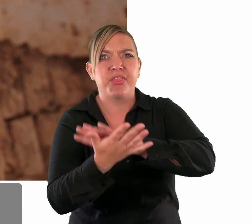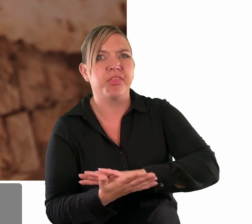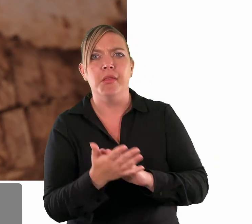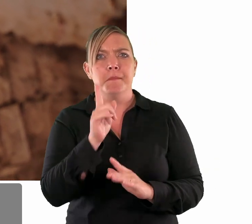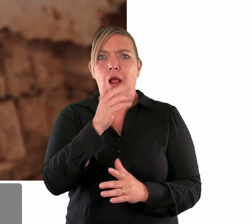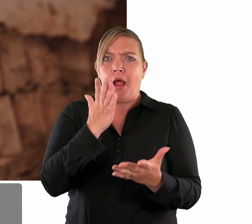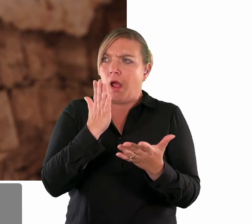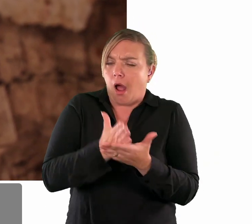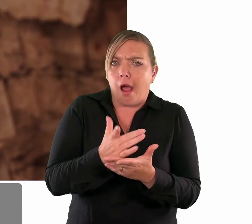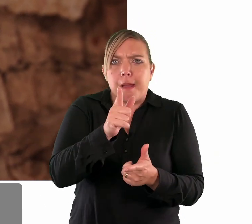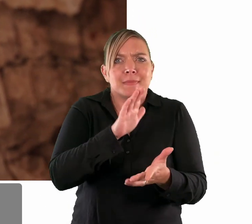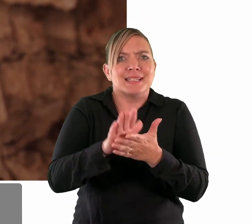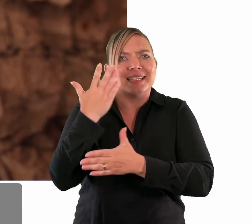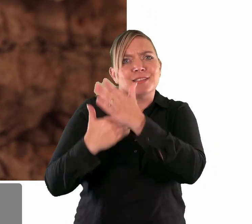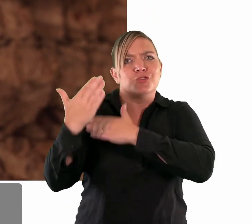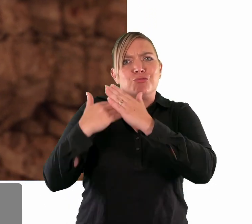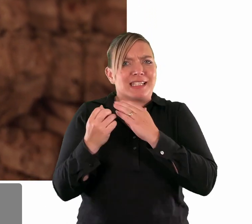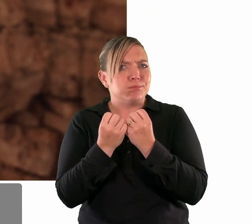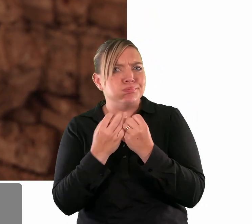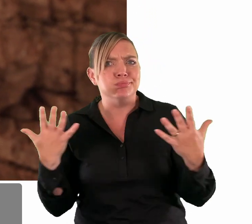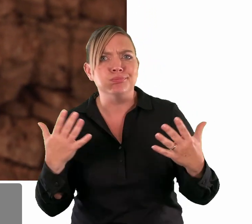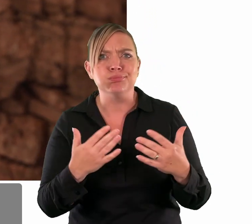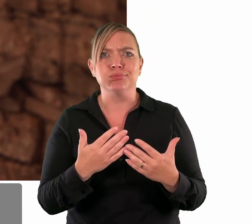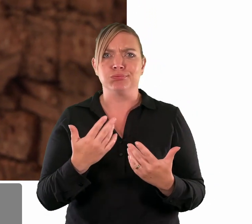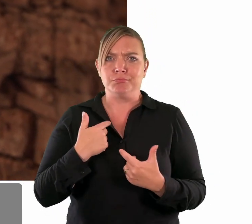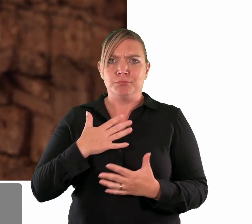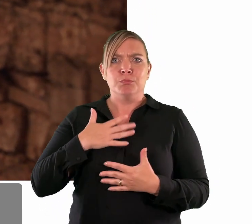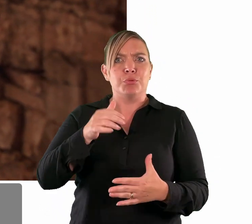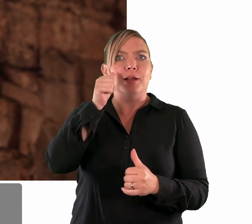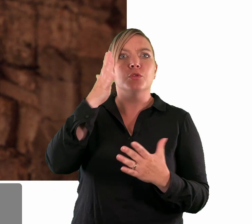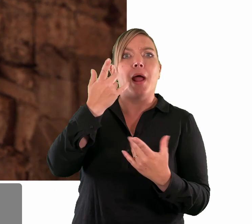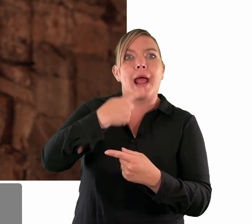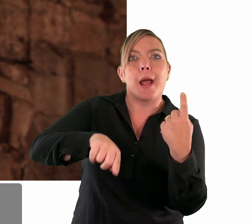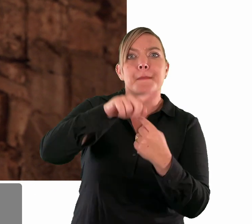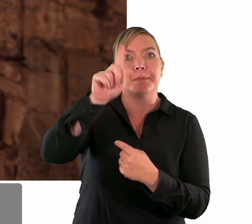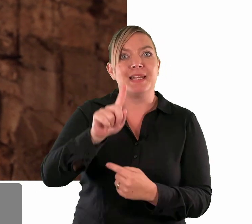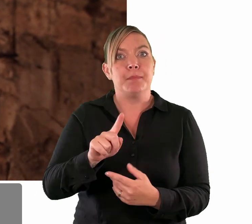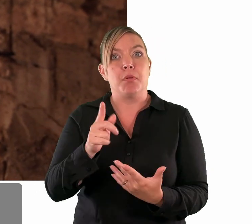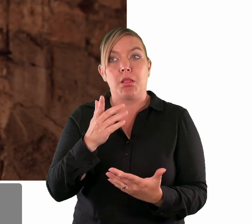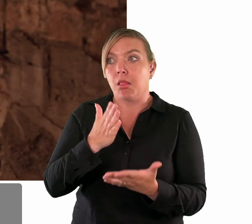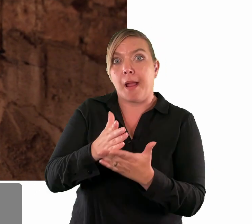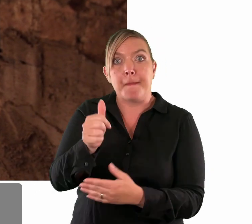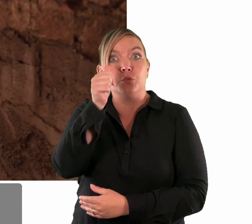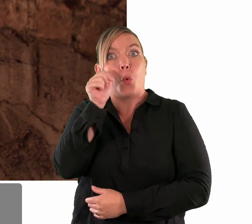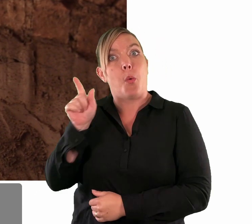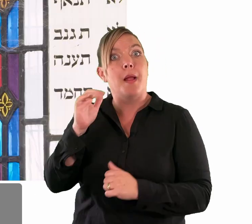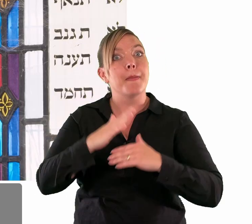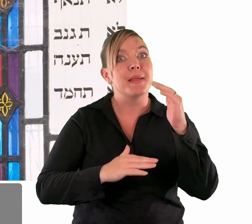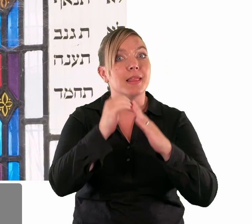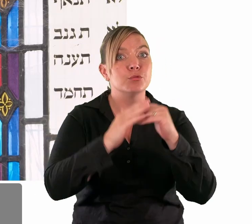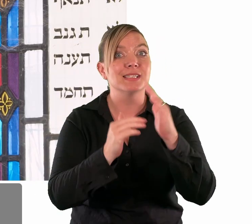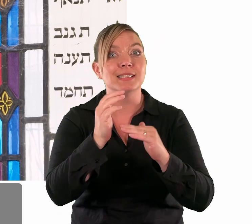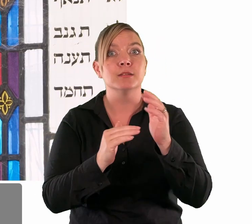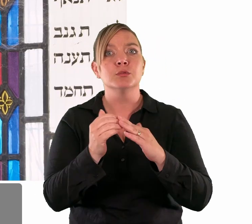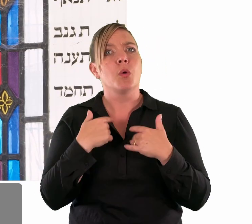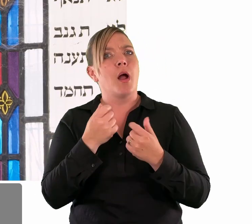I was surprised to know how much people around this area know about this building. So I realized that it's not just restoring a building,